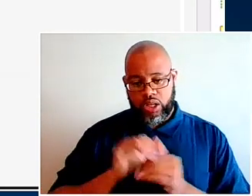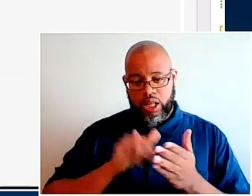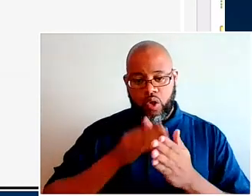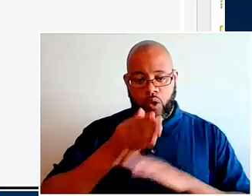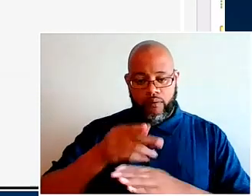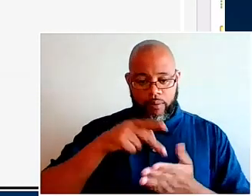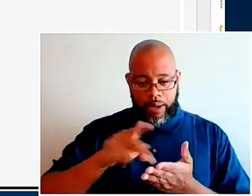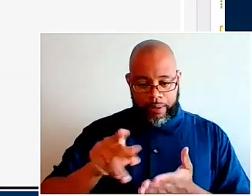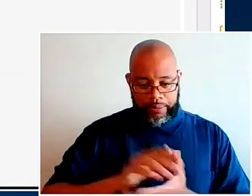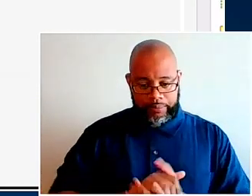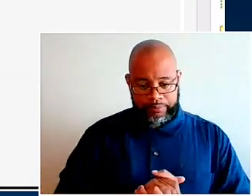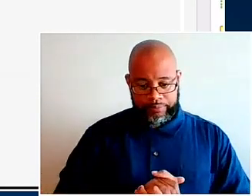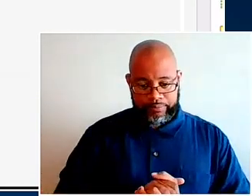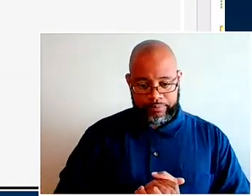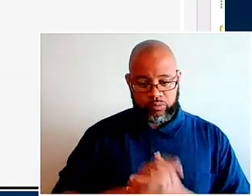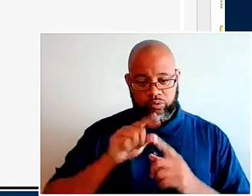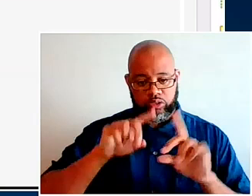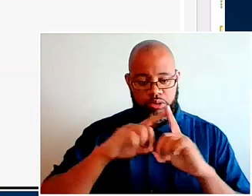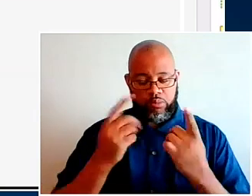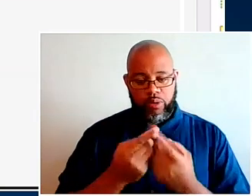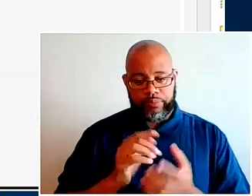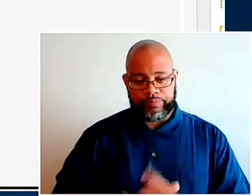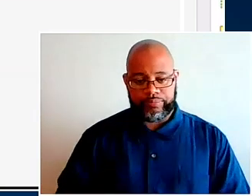overpayment to the department.